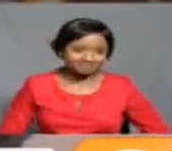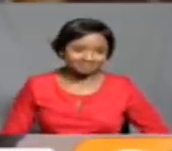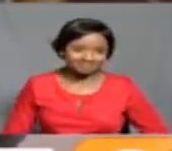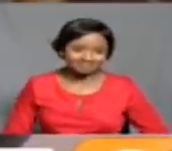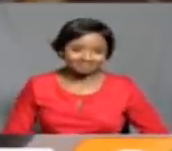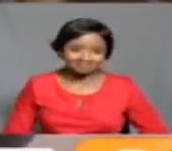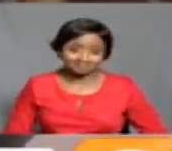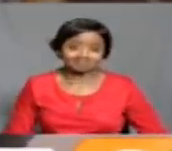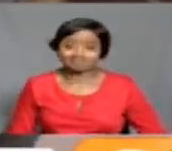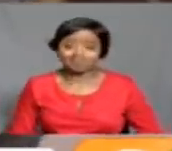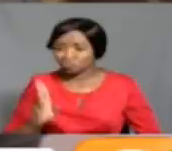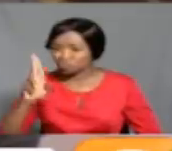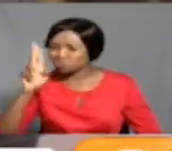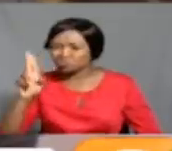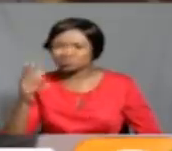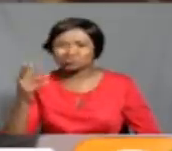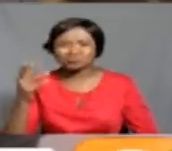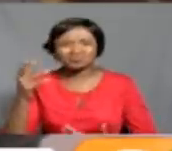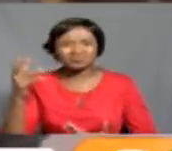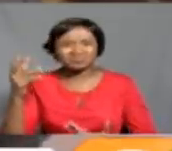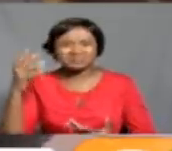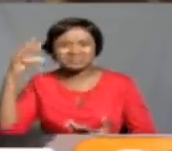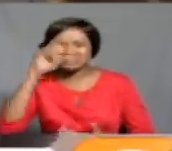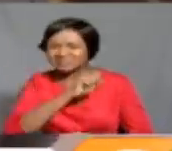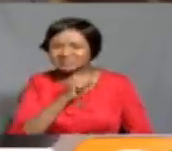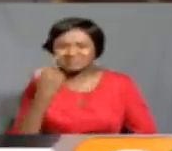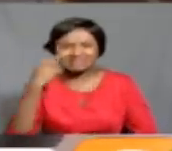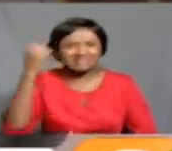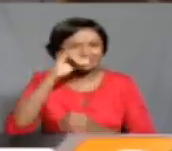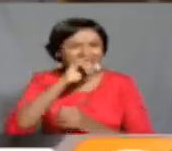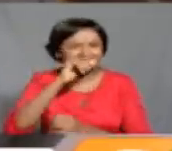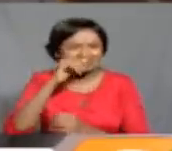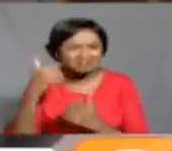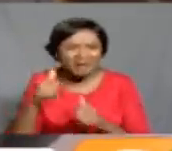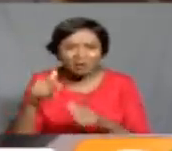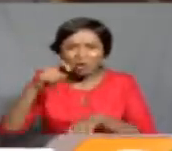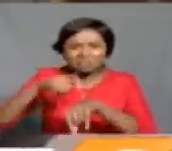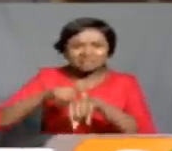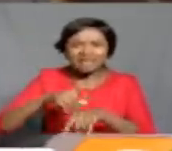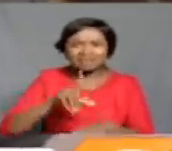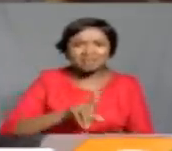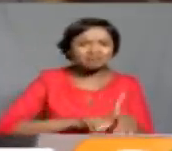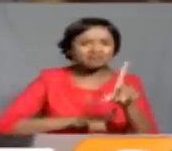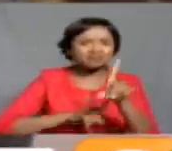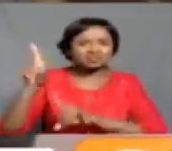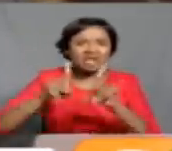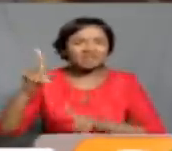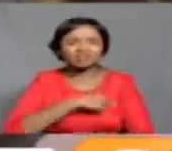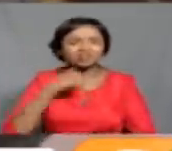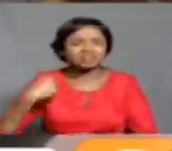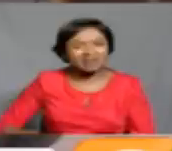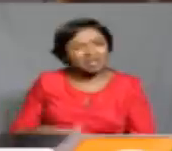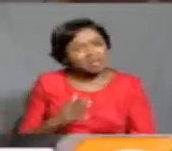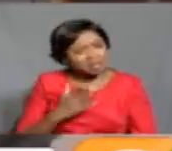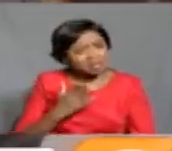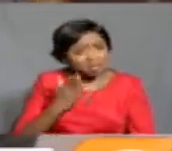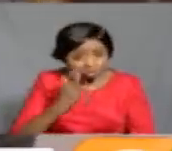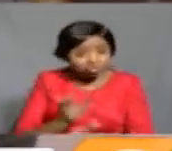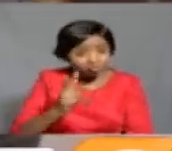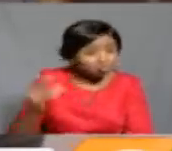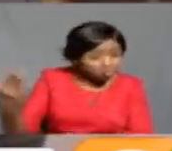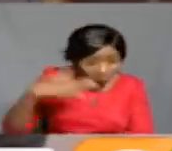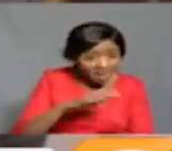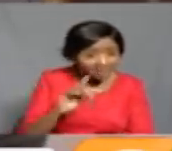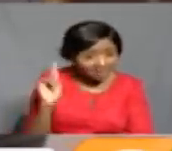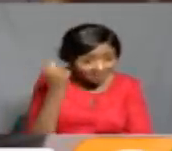he's missing in action. Actually, has been since the China trip. I've had people ask, did he come back? Yes, he did. He's